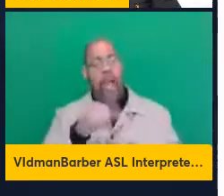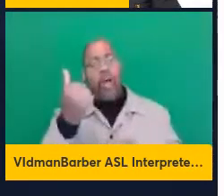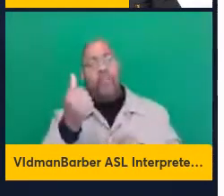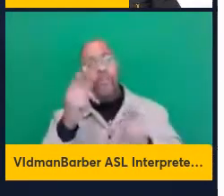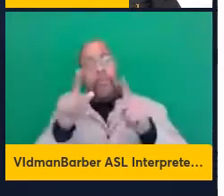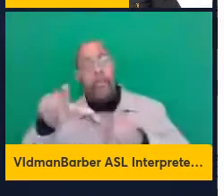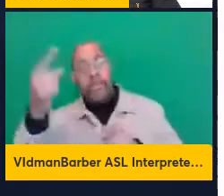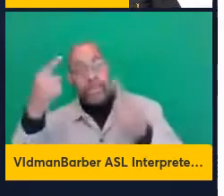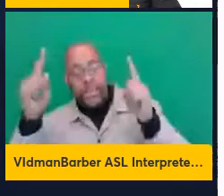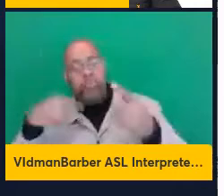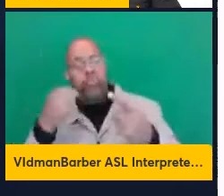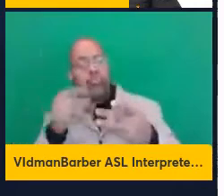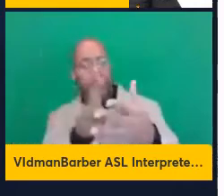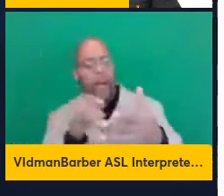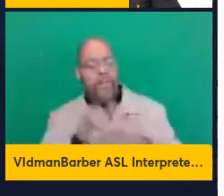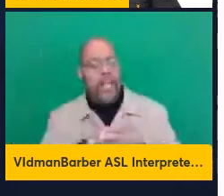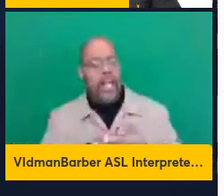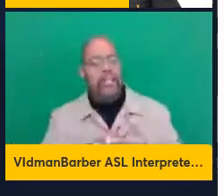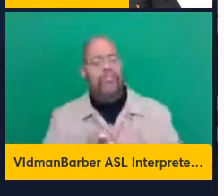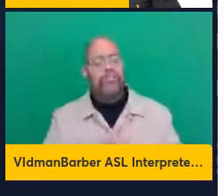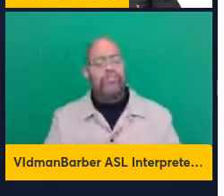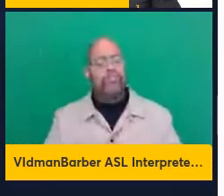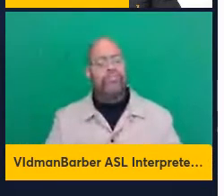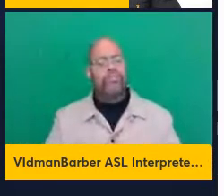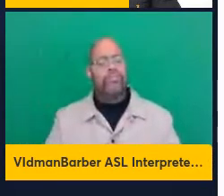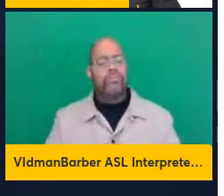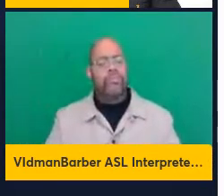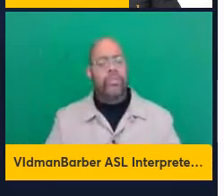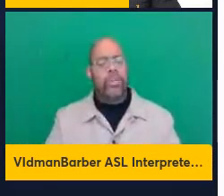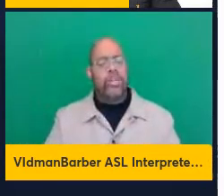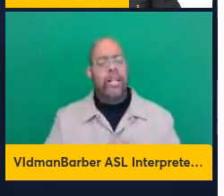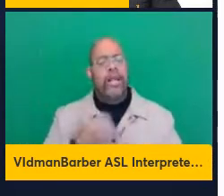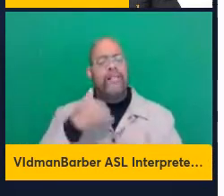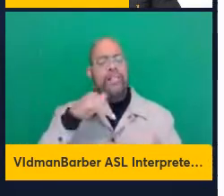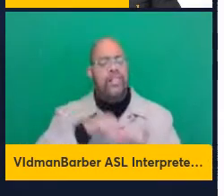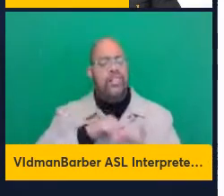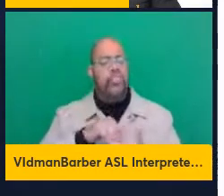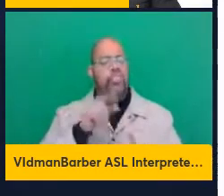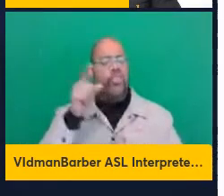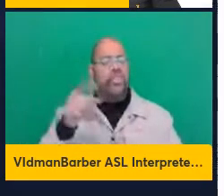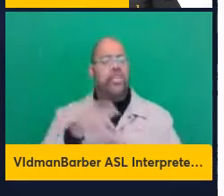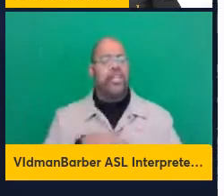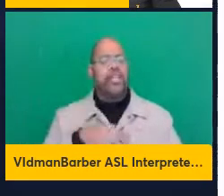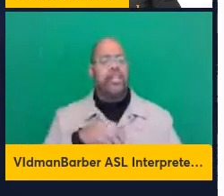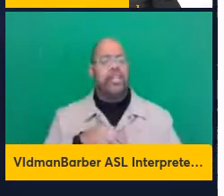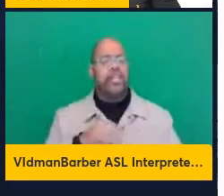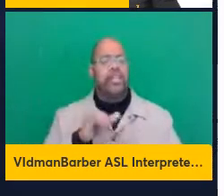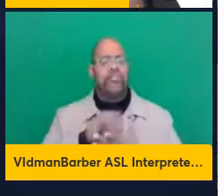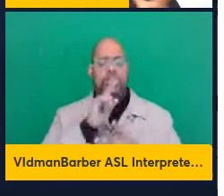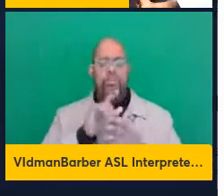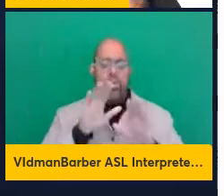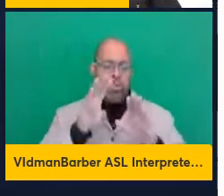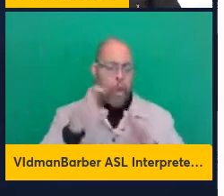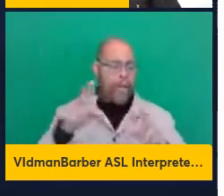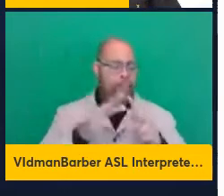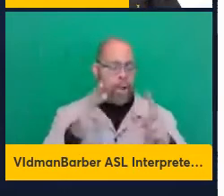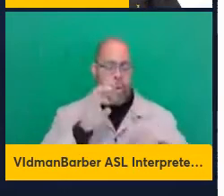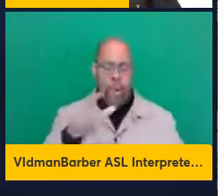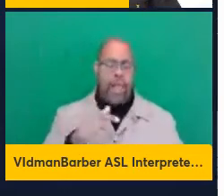at Redeemers University, for example, where we have a center there that has also done exceptionally well. So